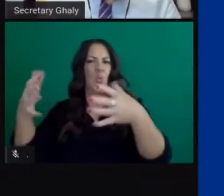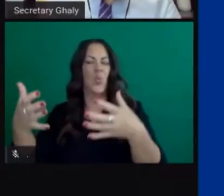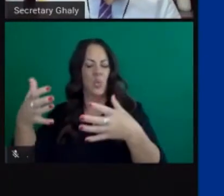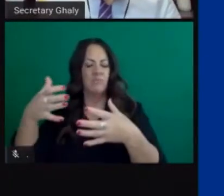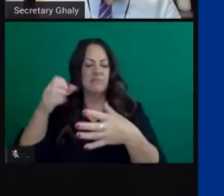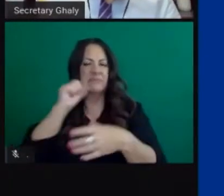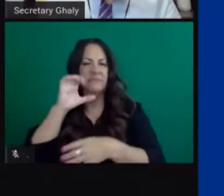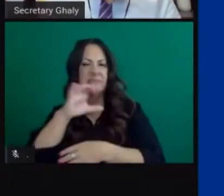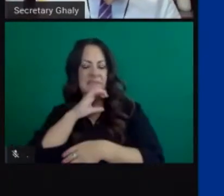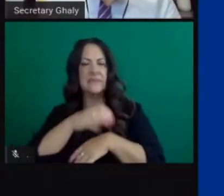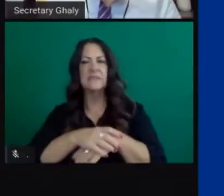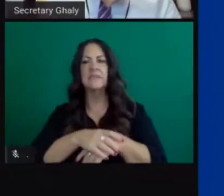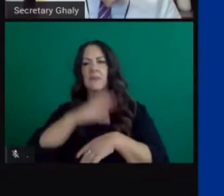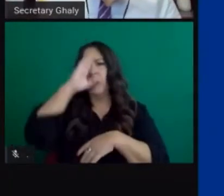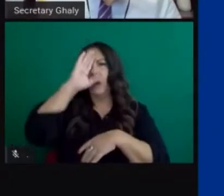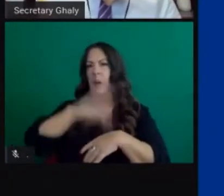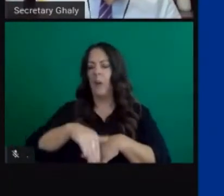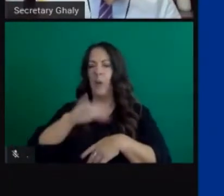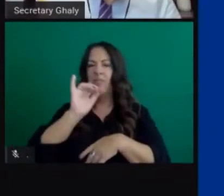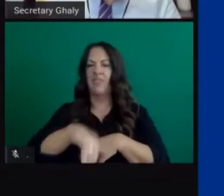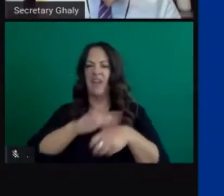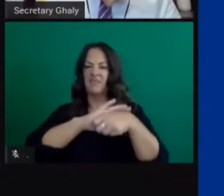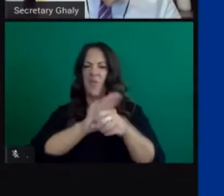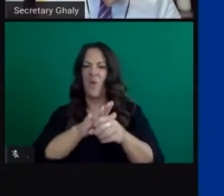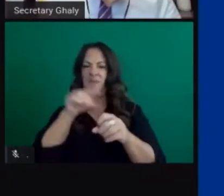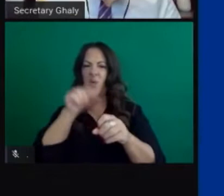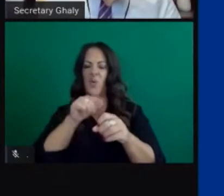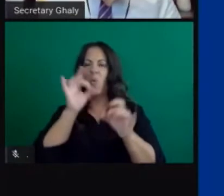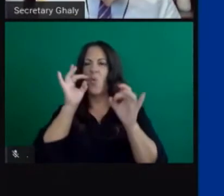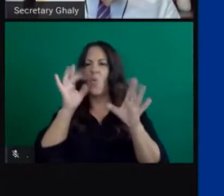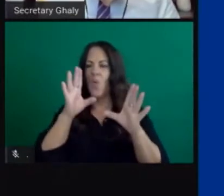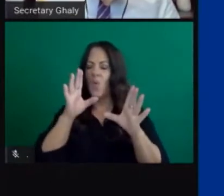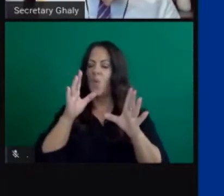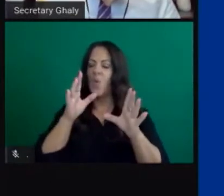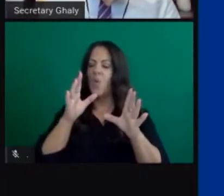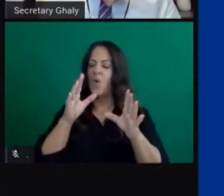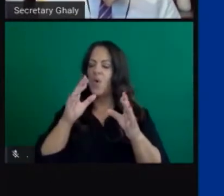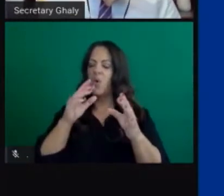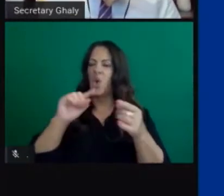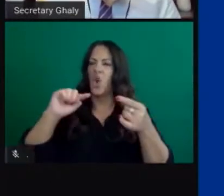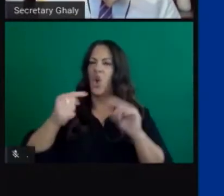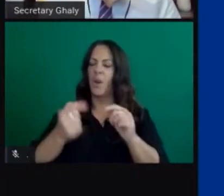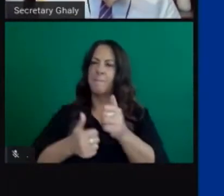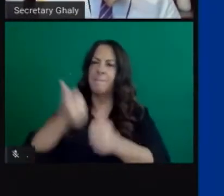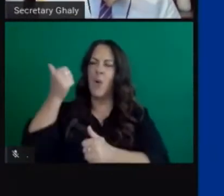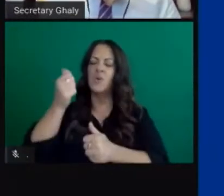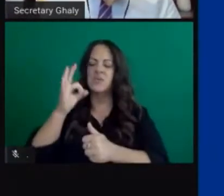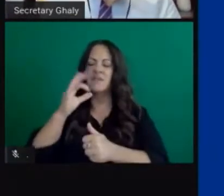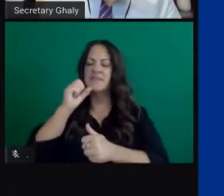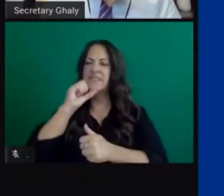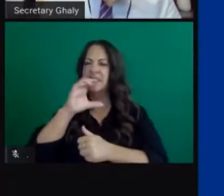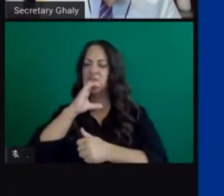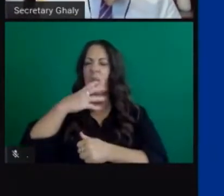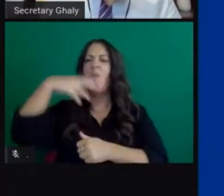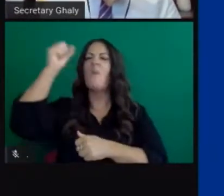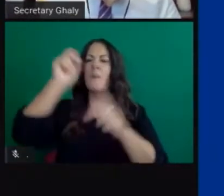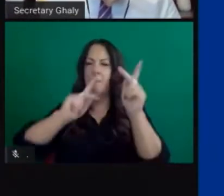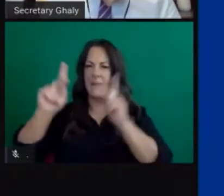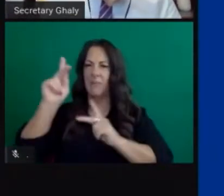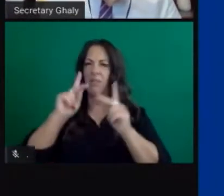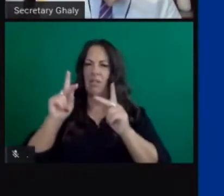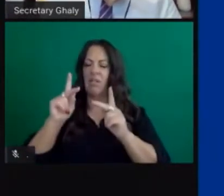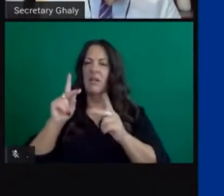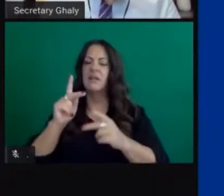know impacts, for its worst outcome, older Californians in a way it doesn't impact